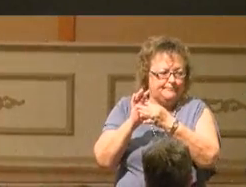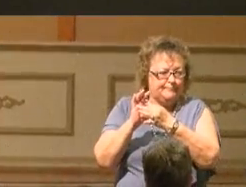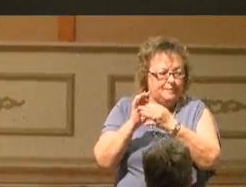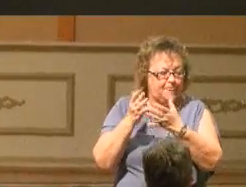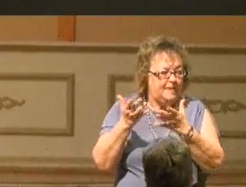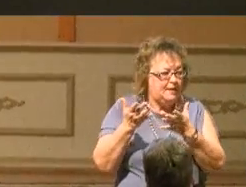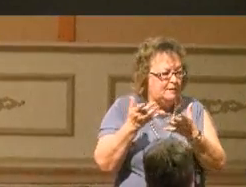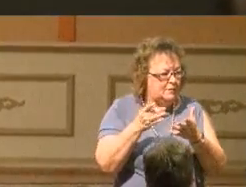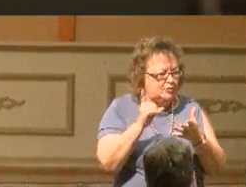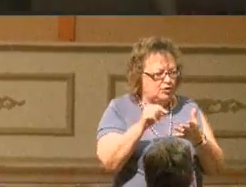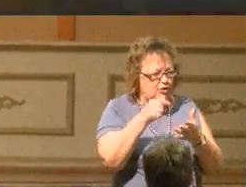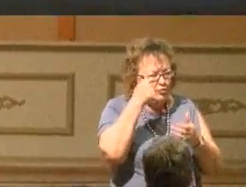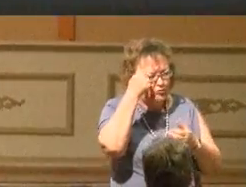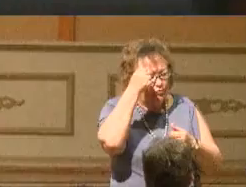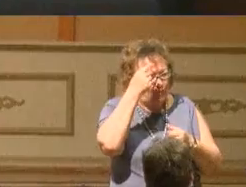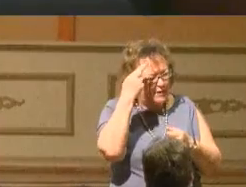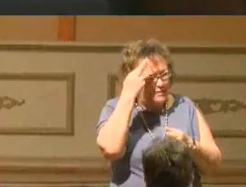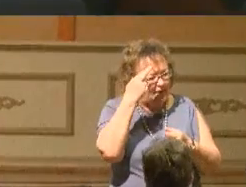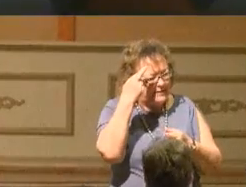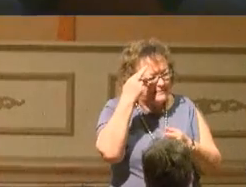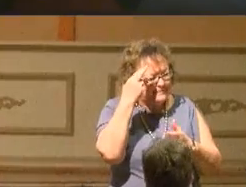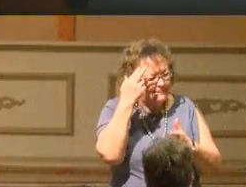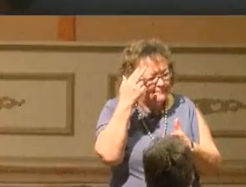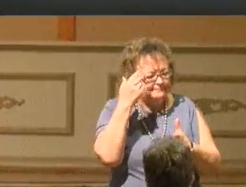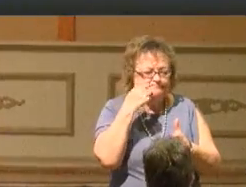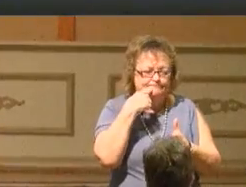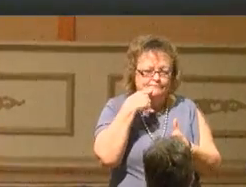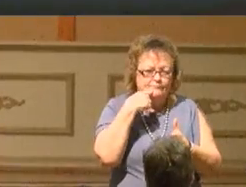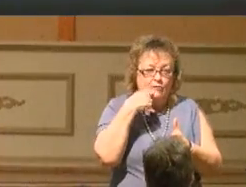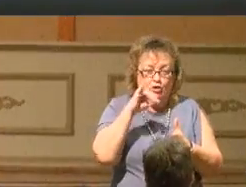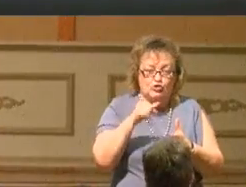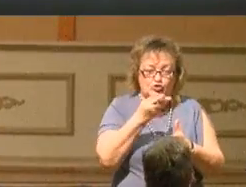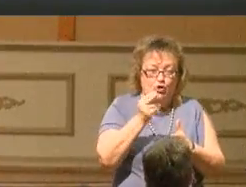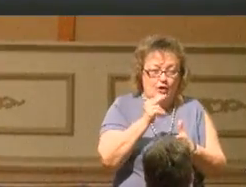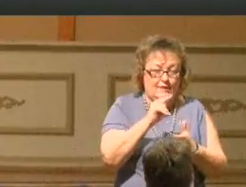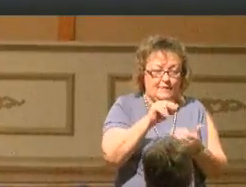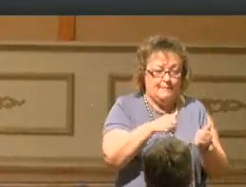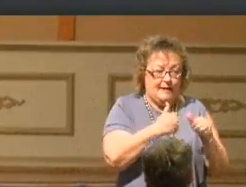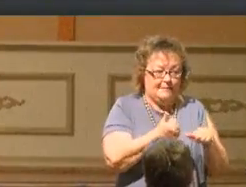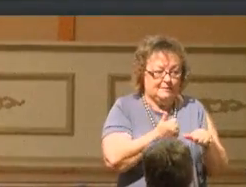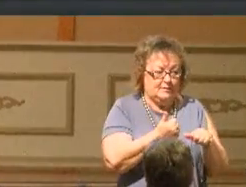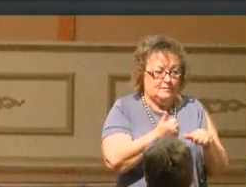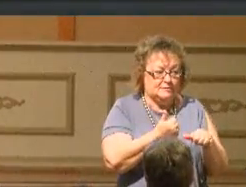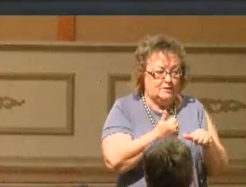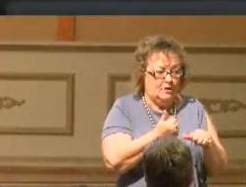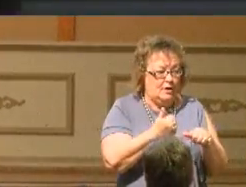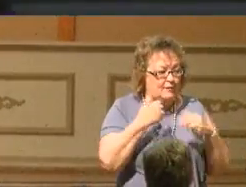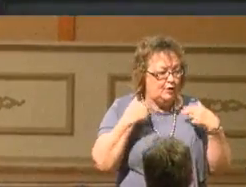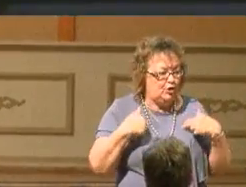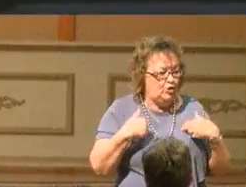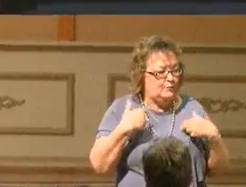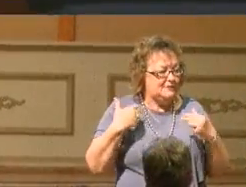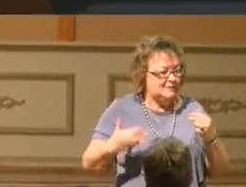Do you realize, humanly speaking, John the Baptist was on the human